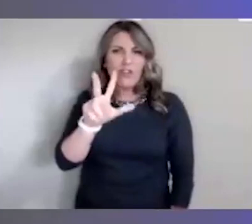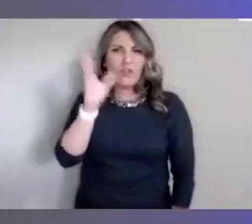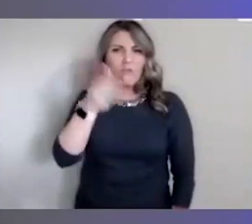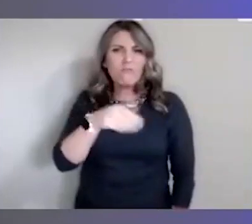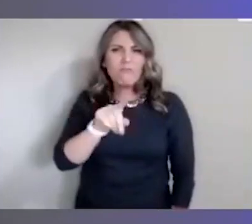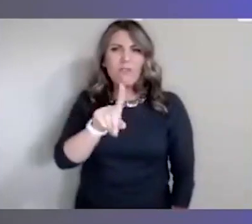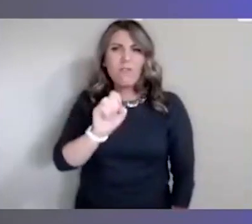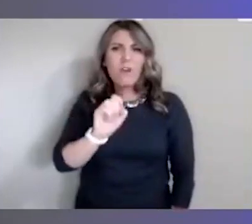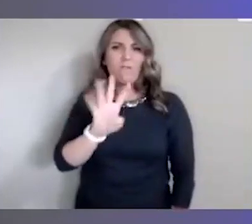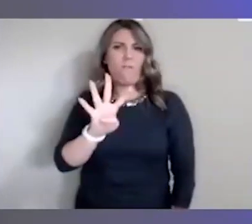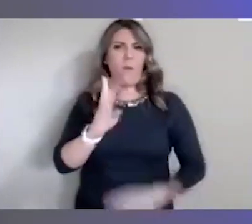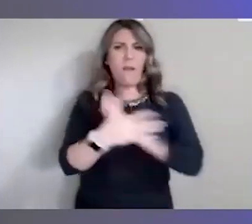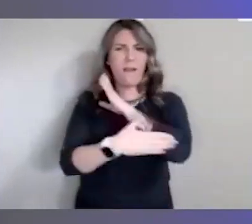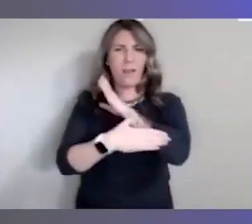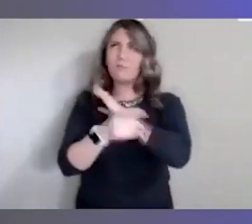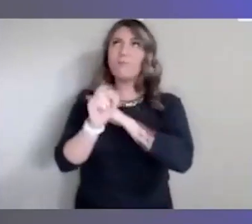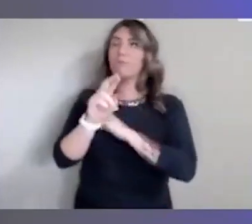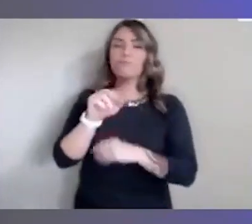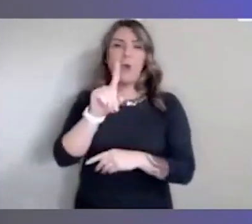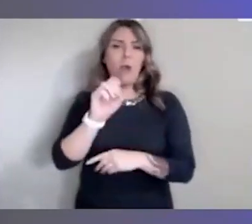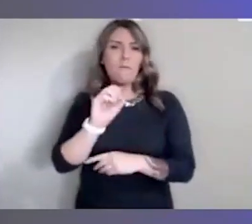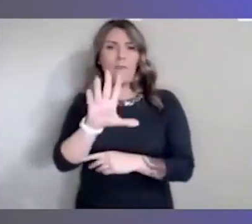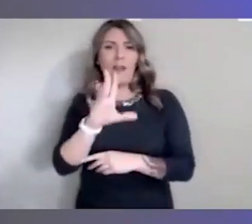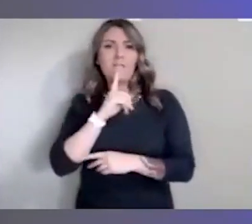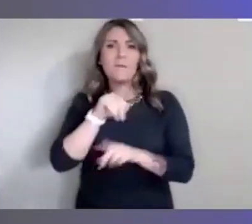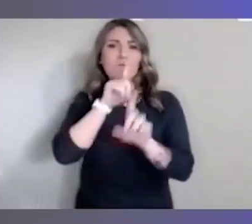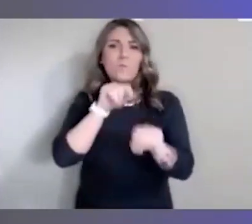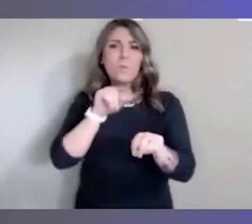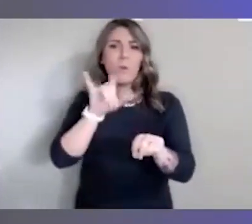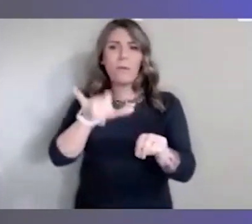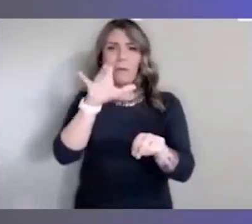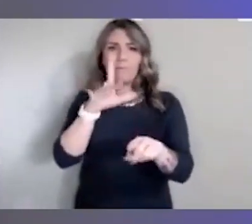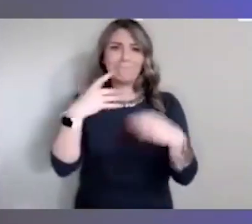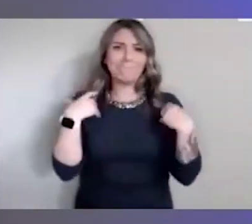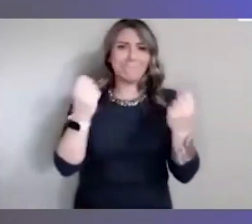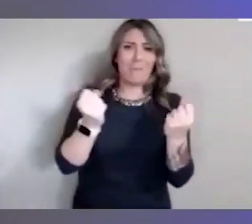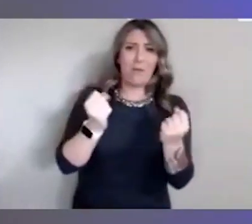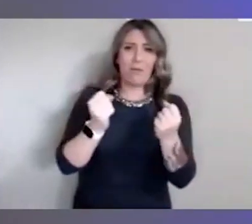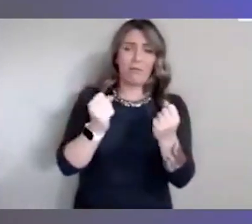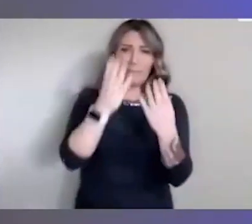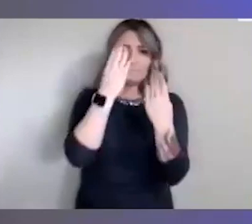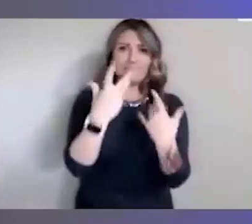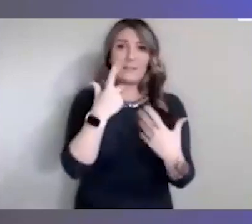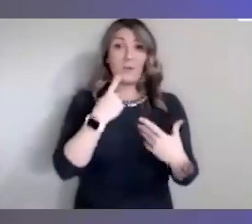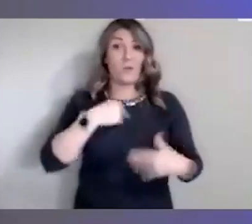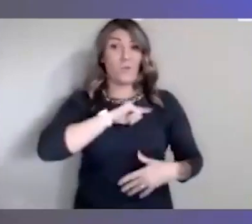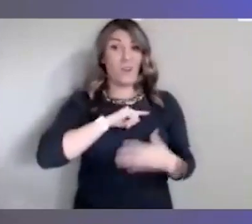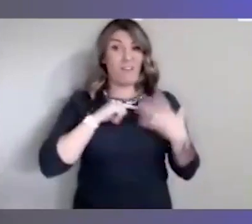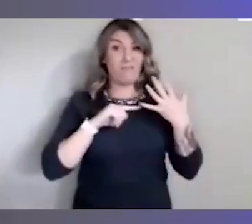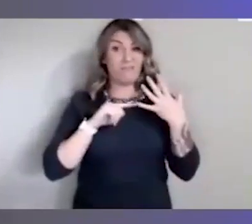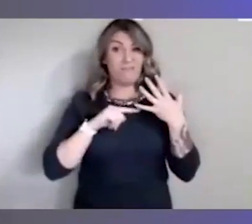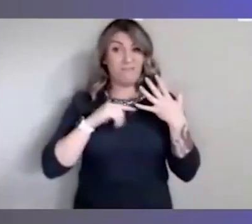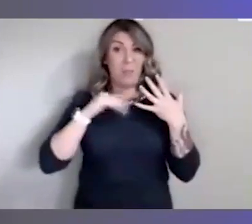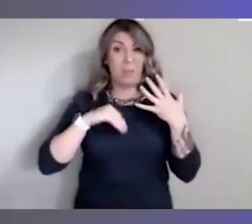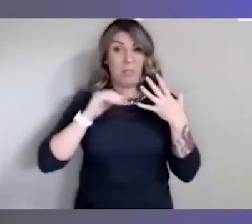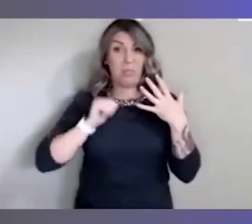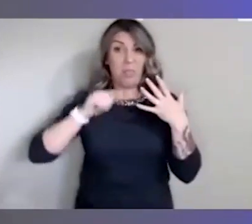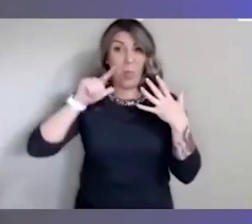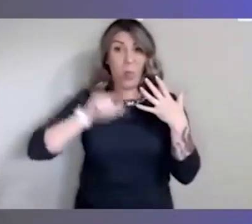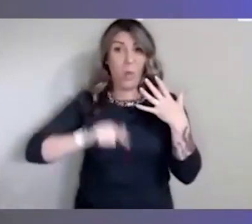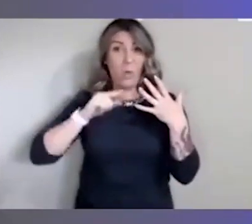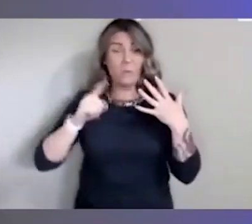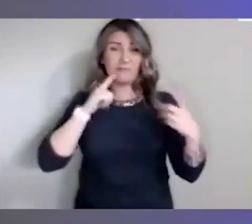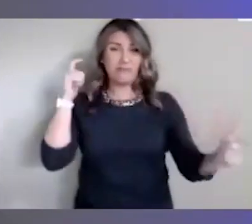of the 105 counties that actually report the health data. We're still almost at the bottom. And so we had a large population of people